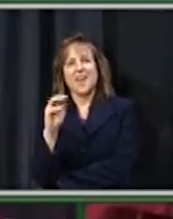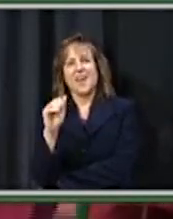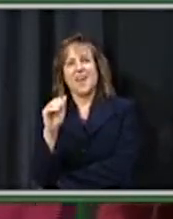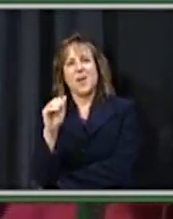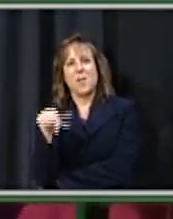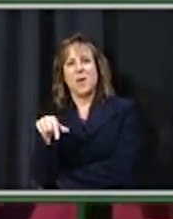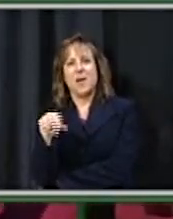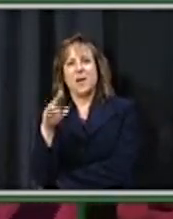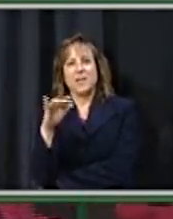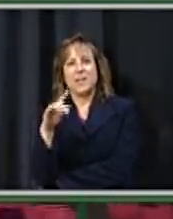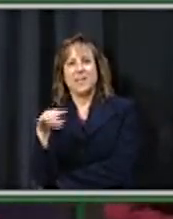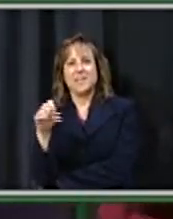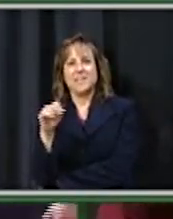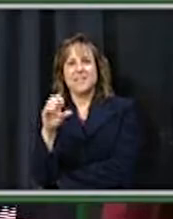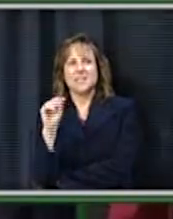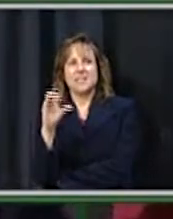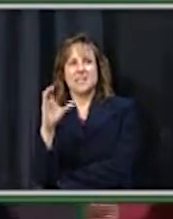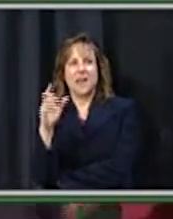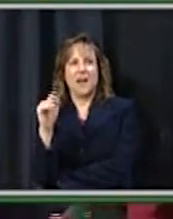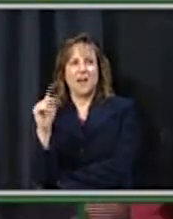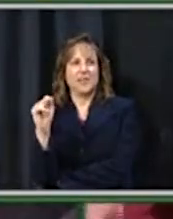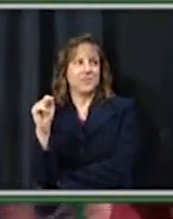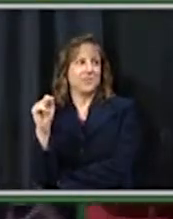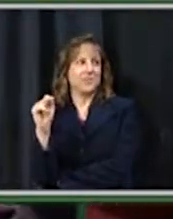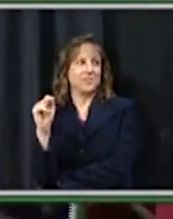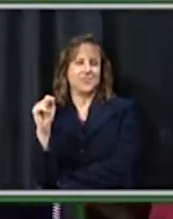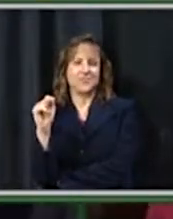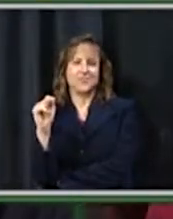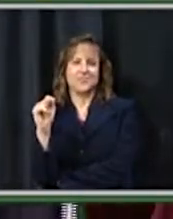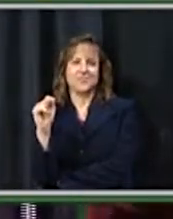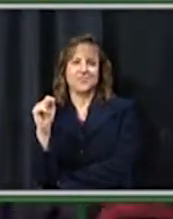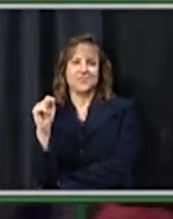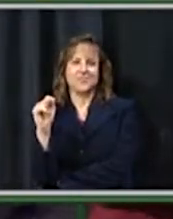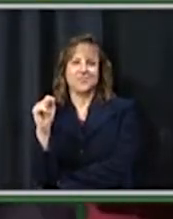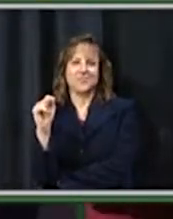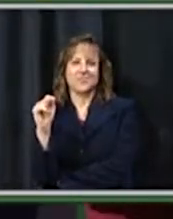Marquise Scott. Riley William Showers.